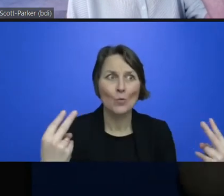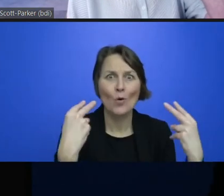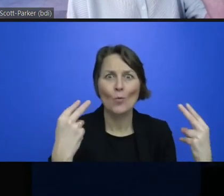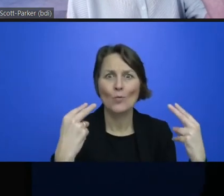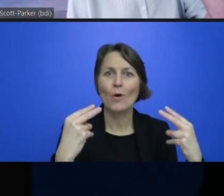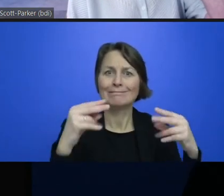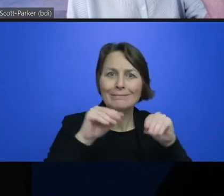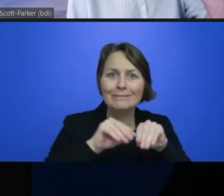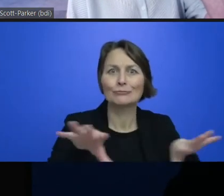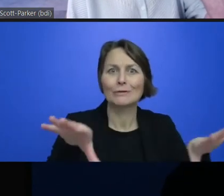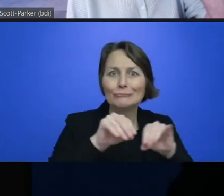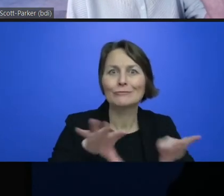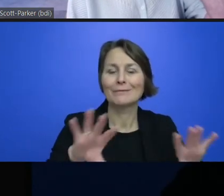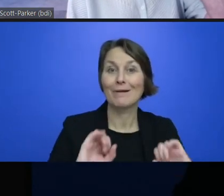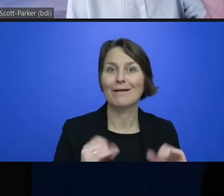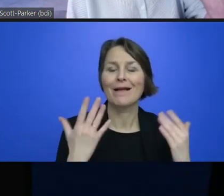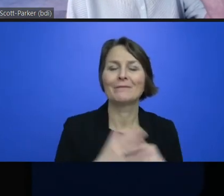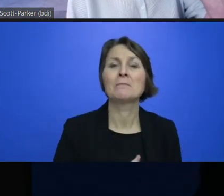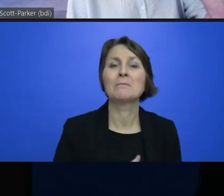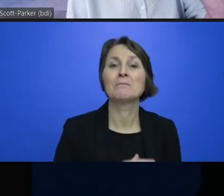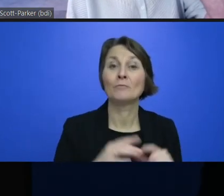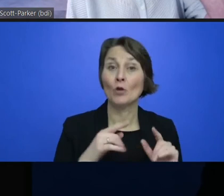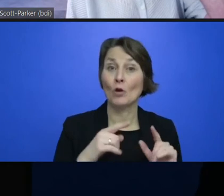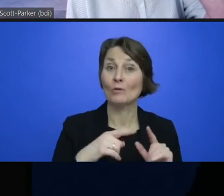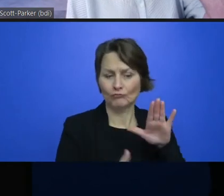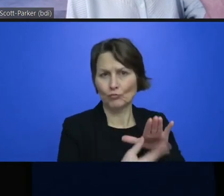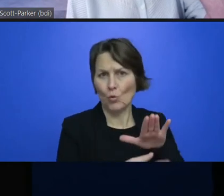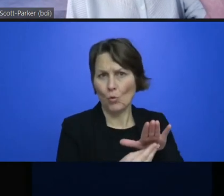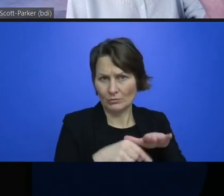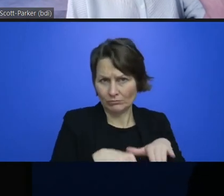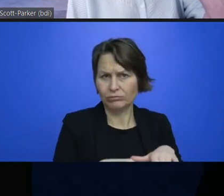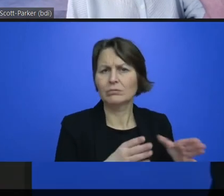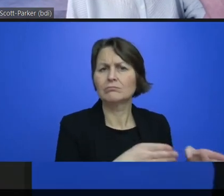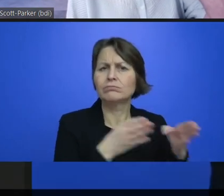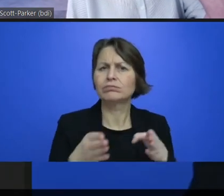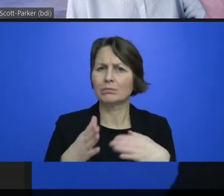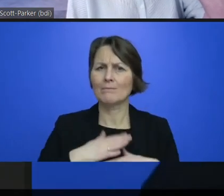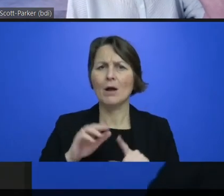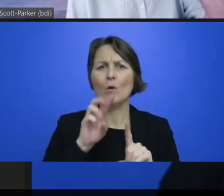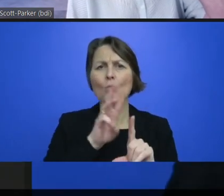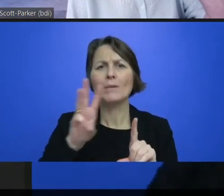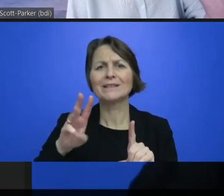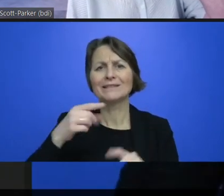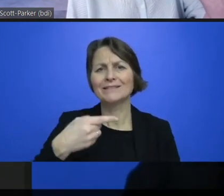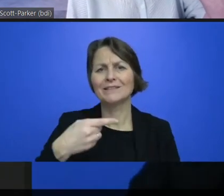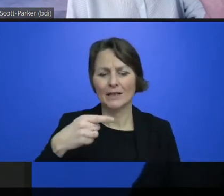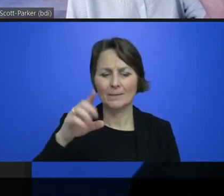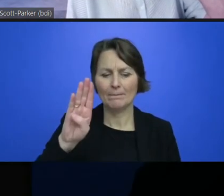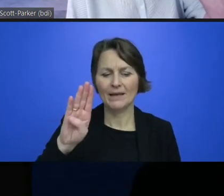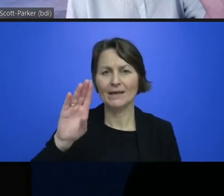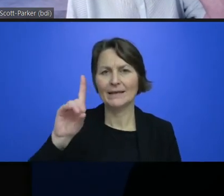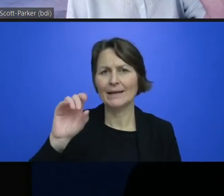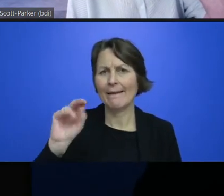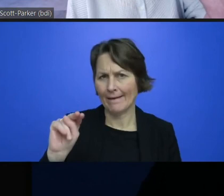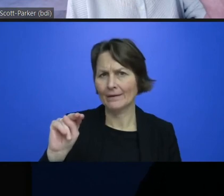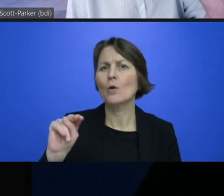The webinar has been recorded. We're going to create a section on the GBDN website focusing on this issue, where we're going to put